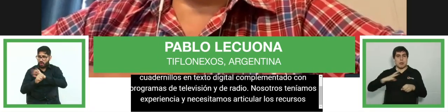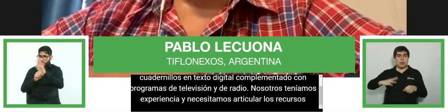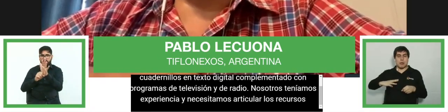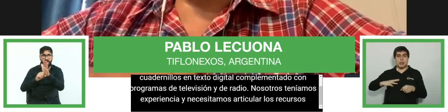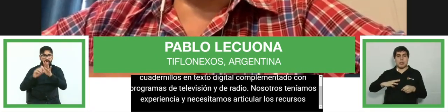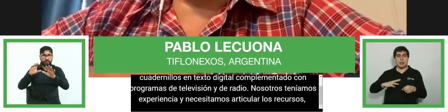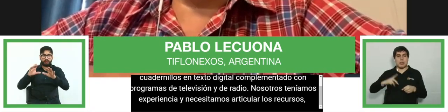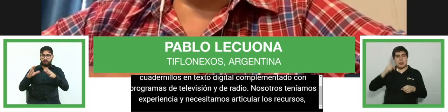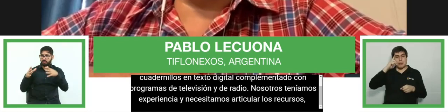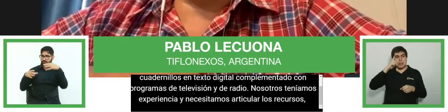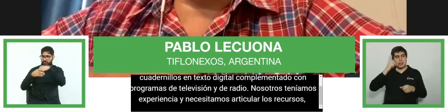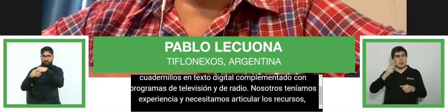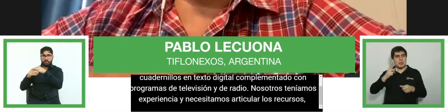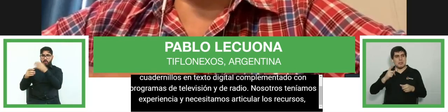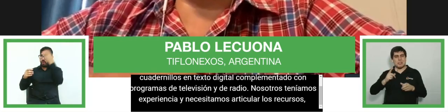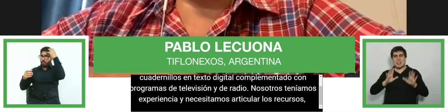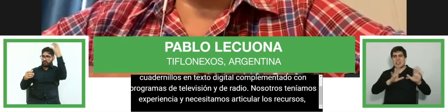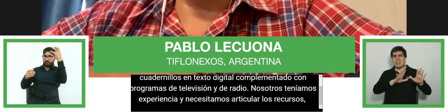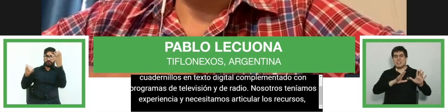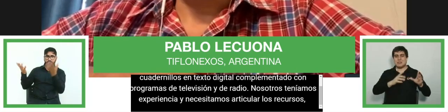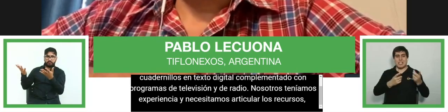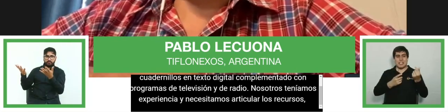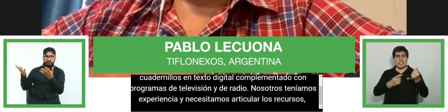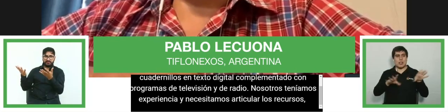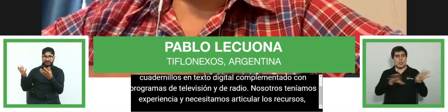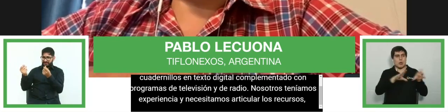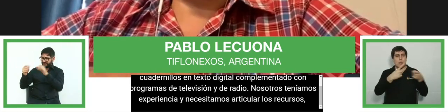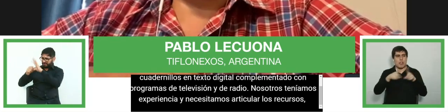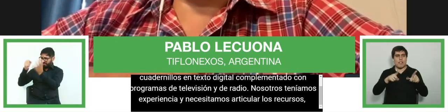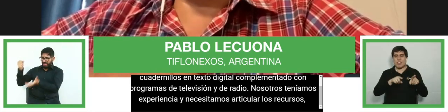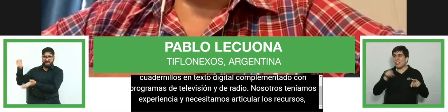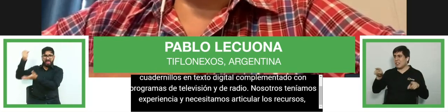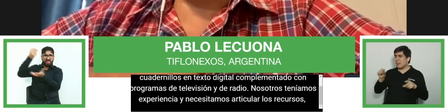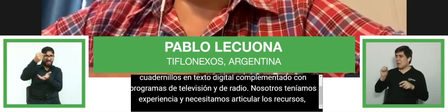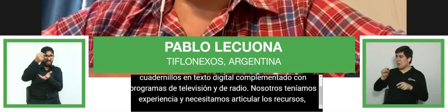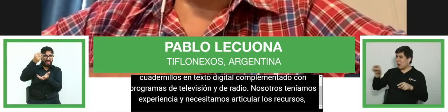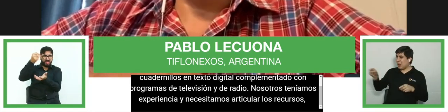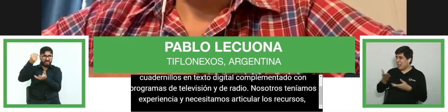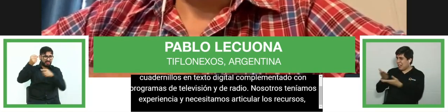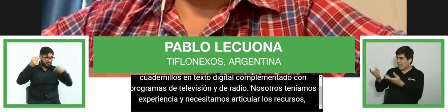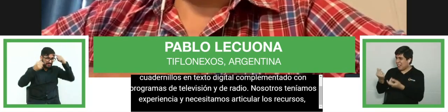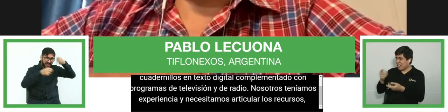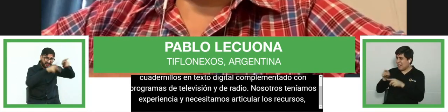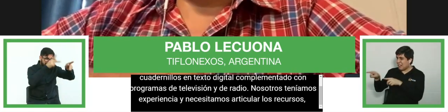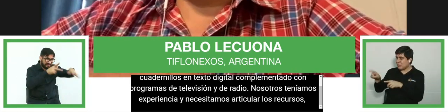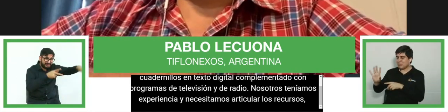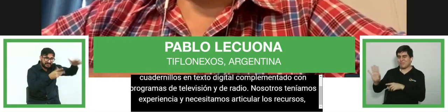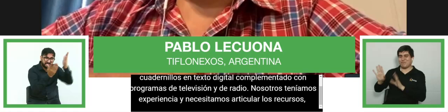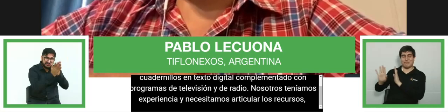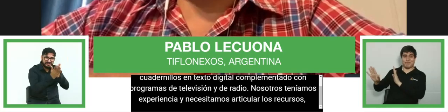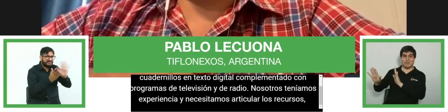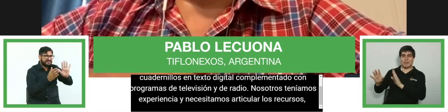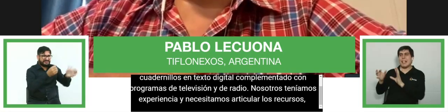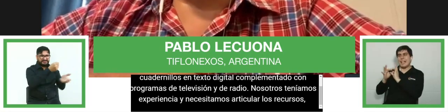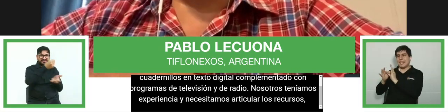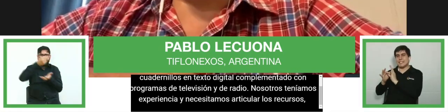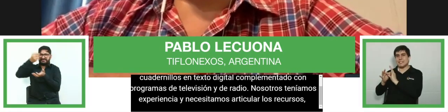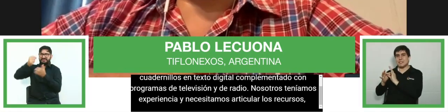cannot put funds to you, to this. And this happens in many countries. The idea of the extra cost